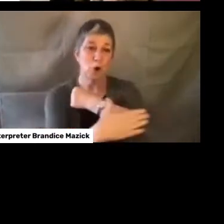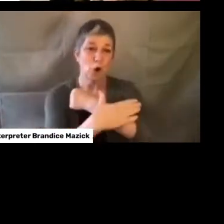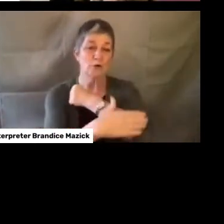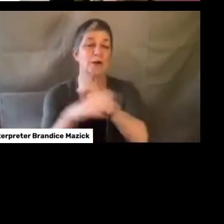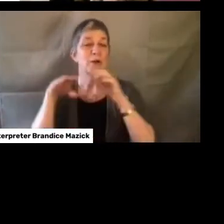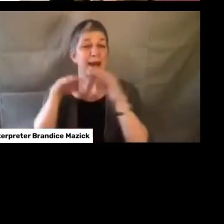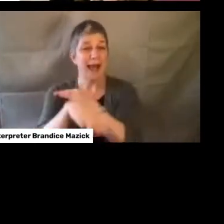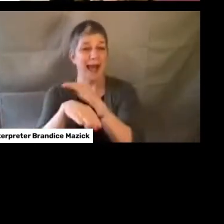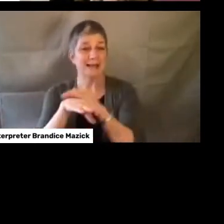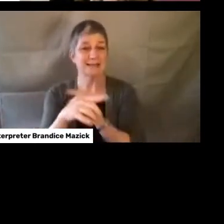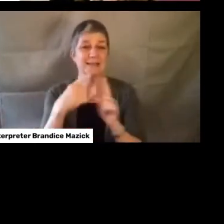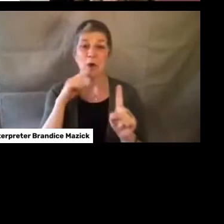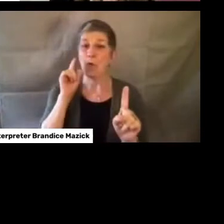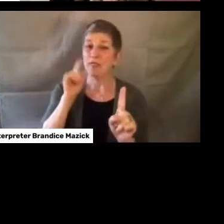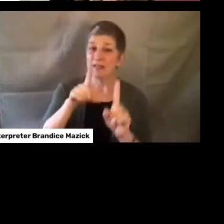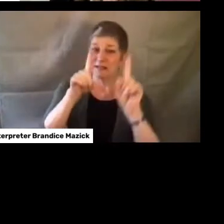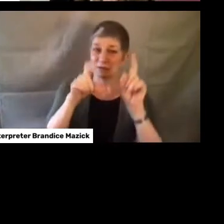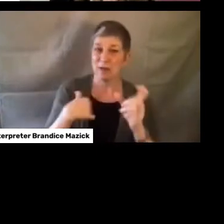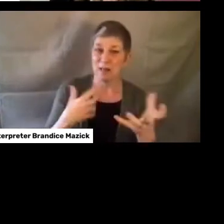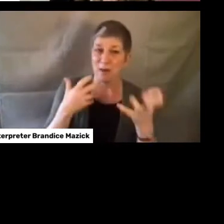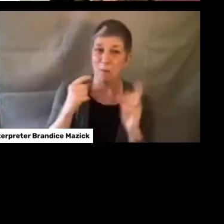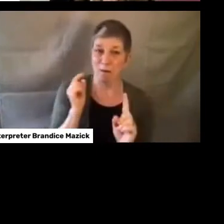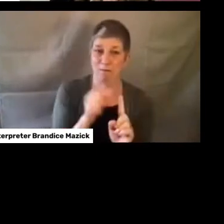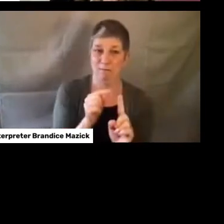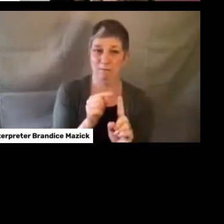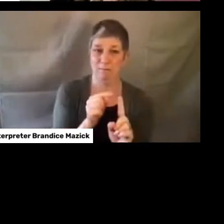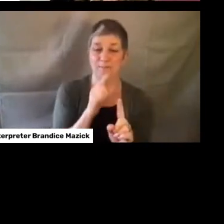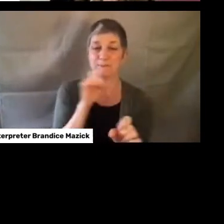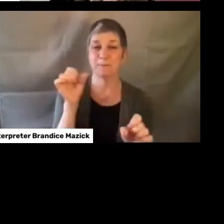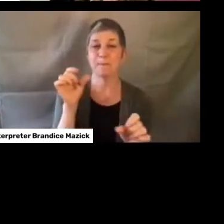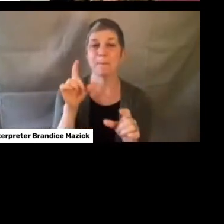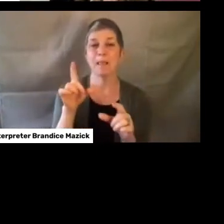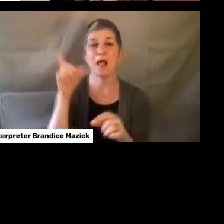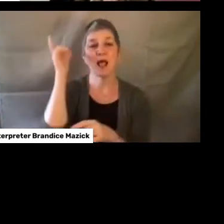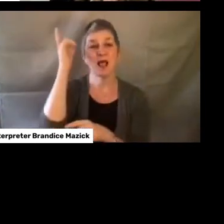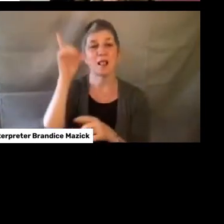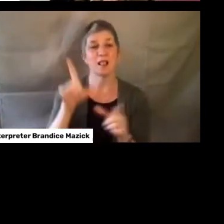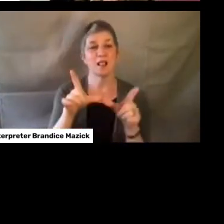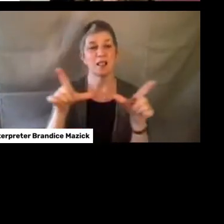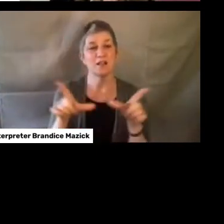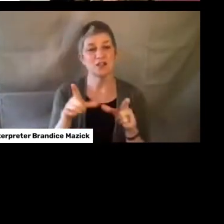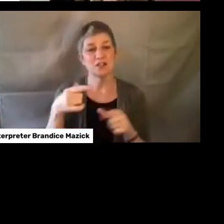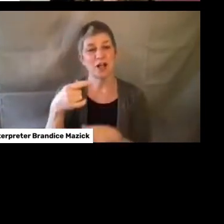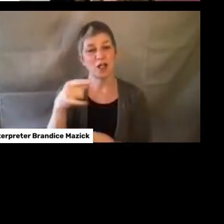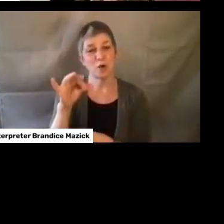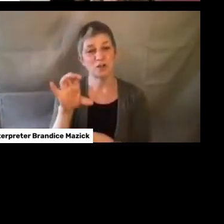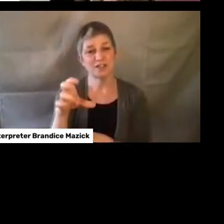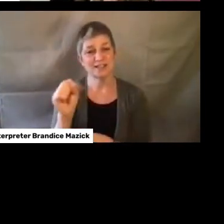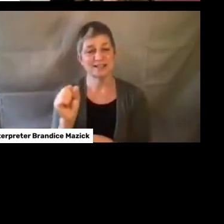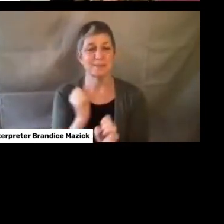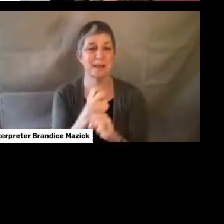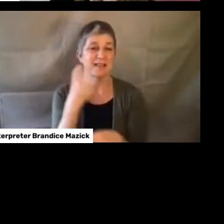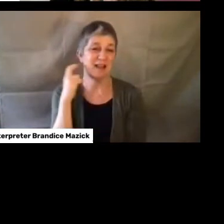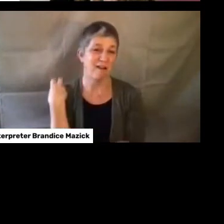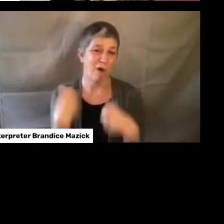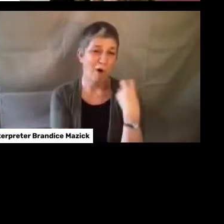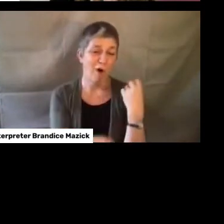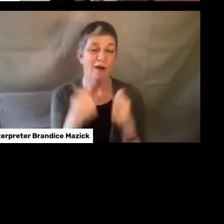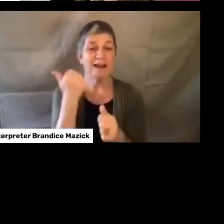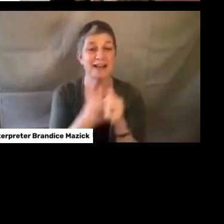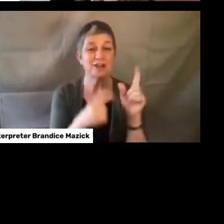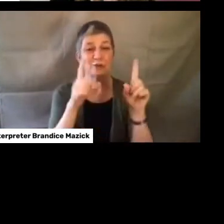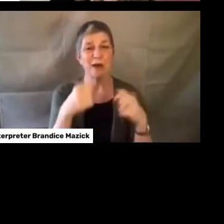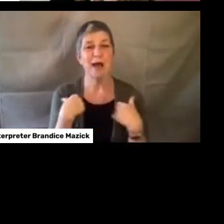and say, this is the trial that I want. Logistics make it extremely hard. Each trial has its